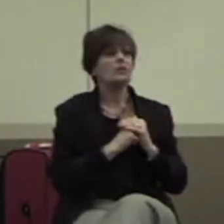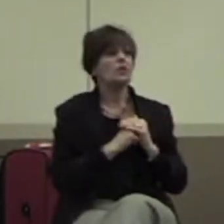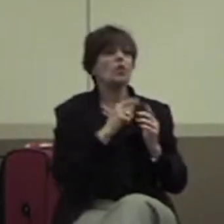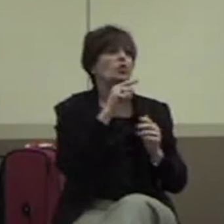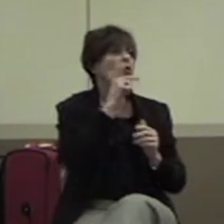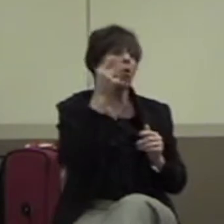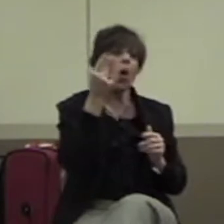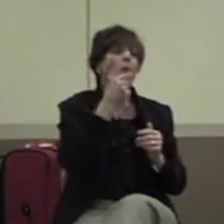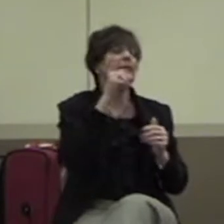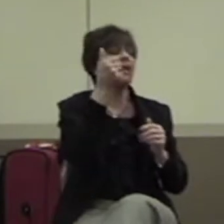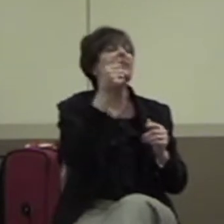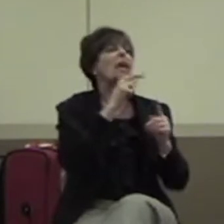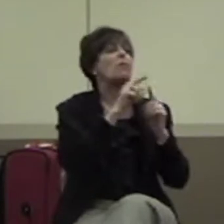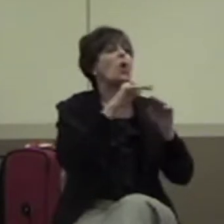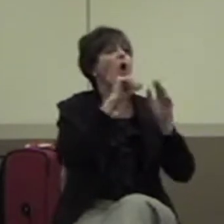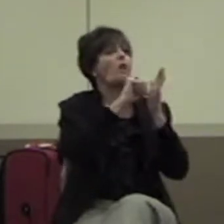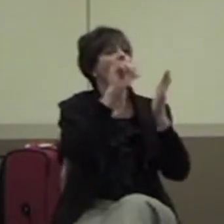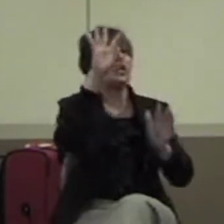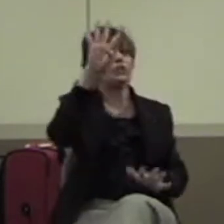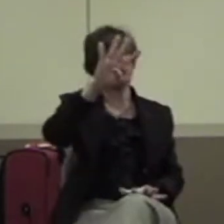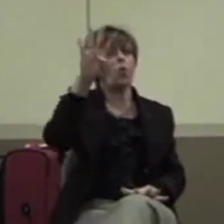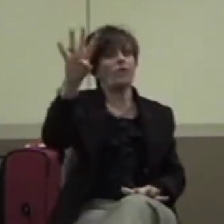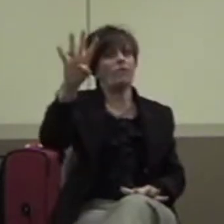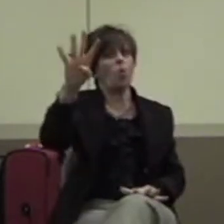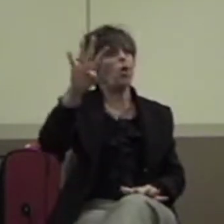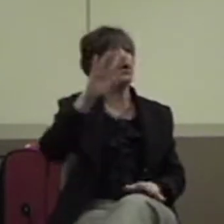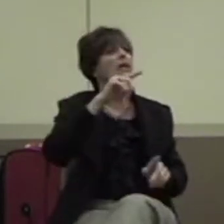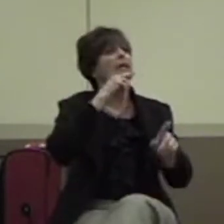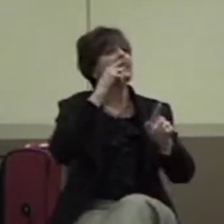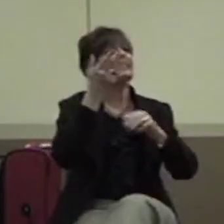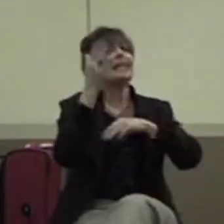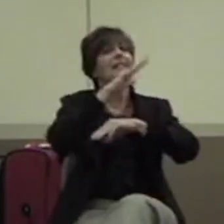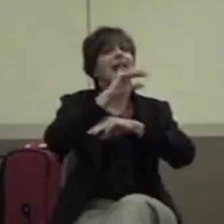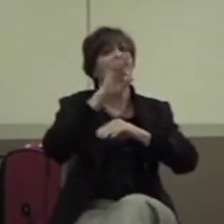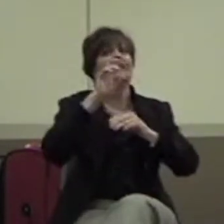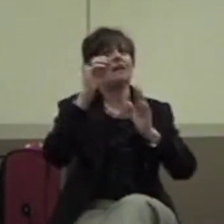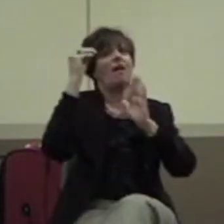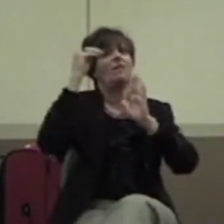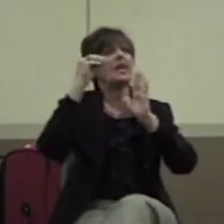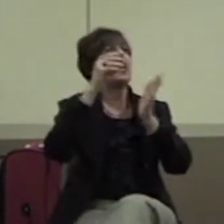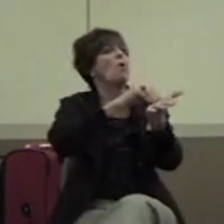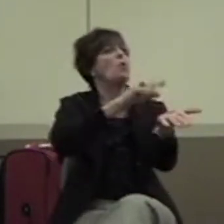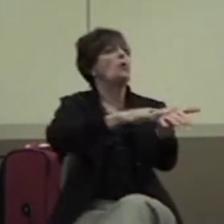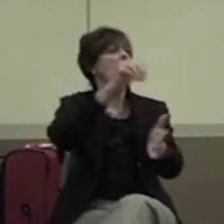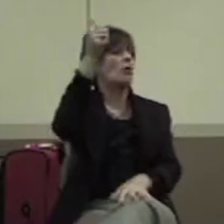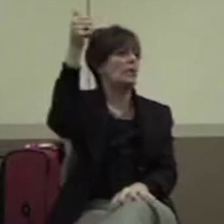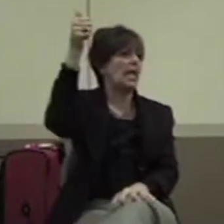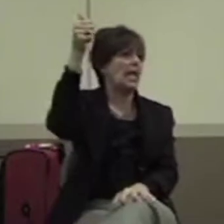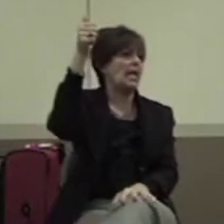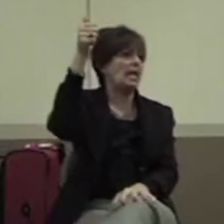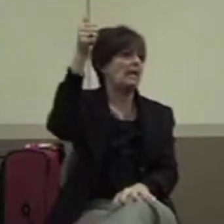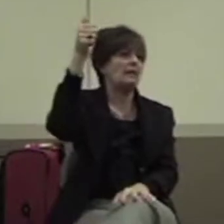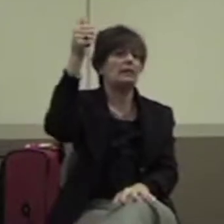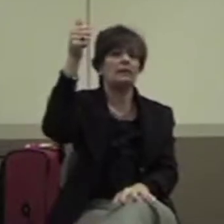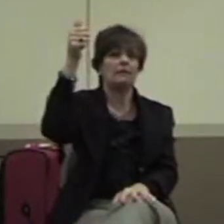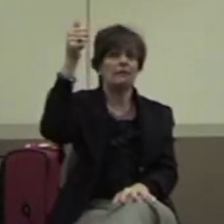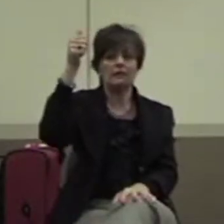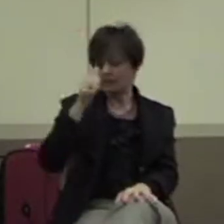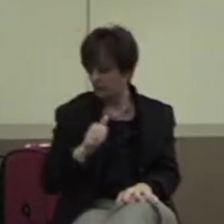You don't always have 10 days, but just on page 44, where it says days of data, write down 10.